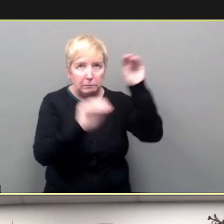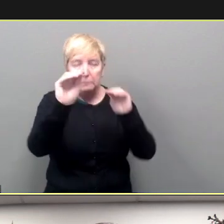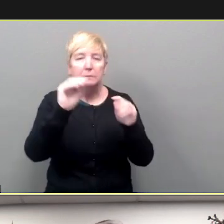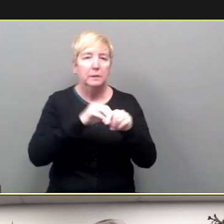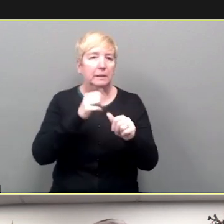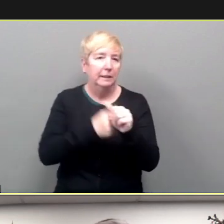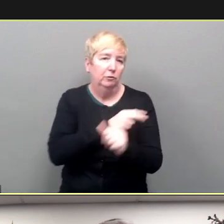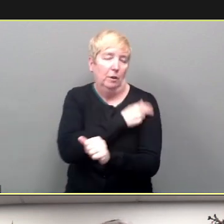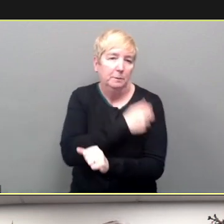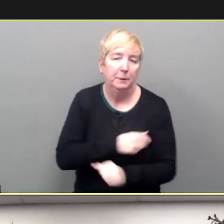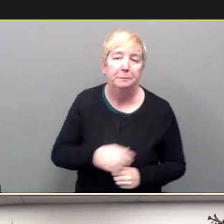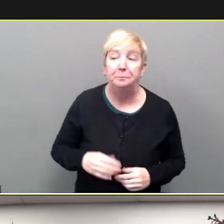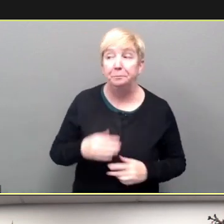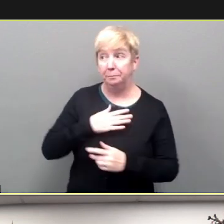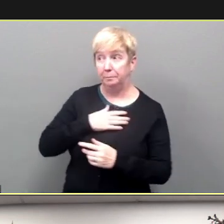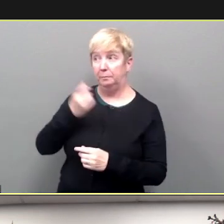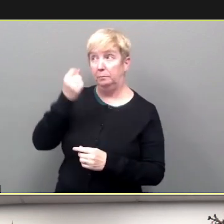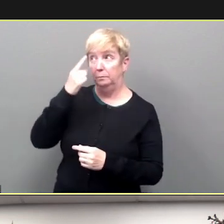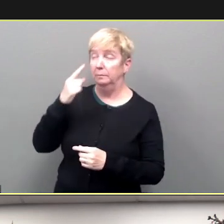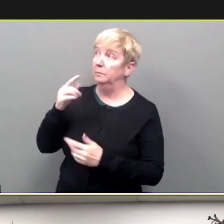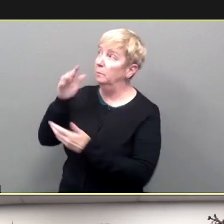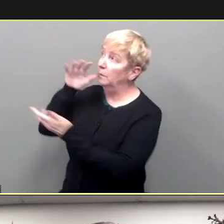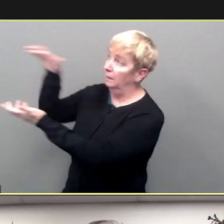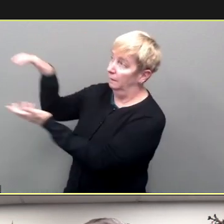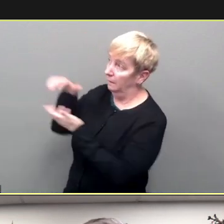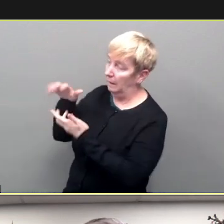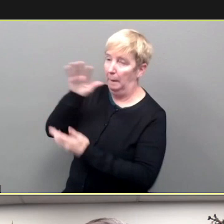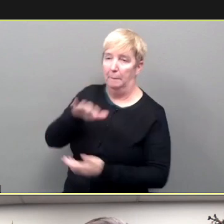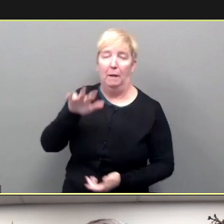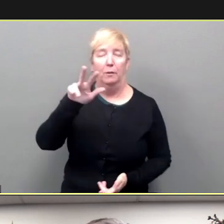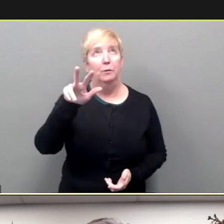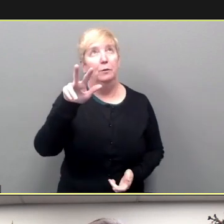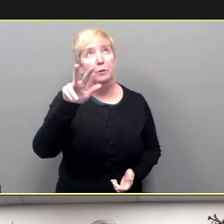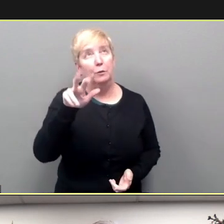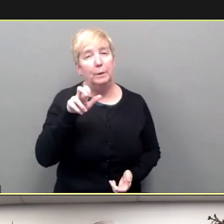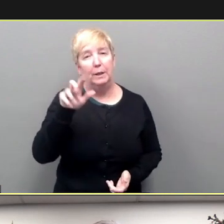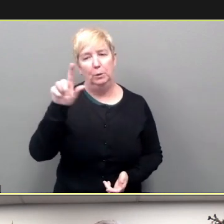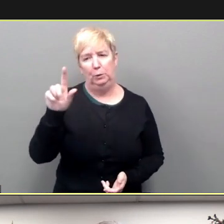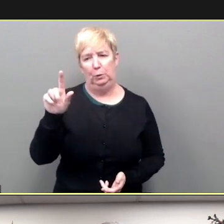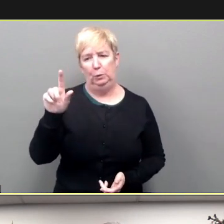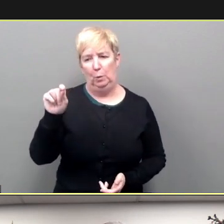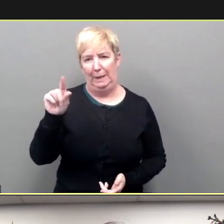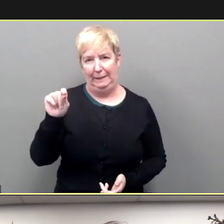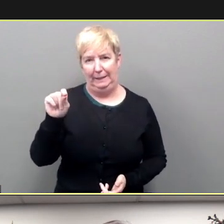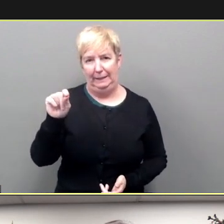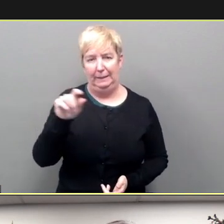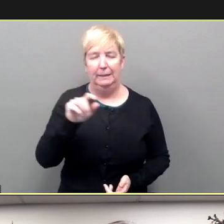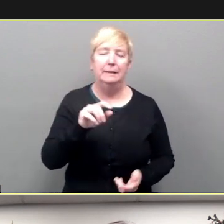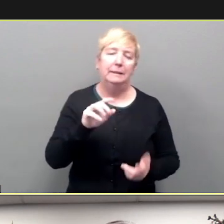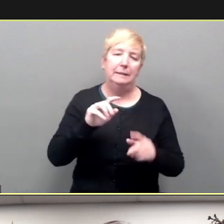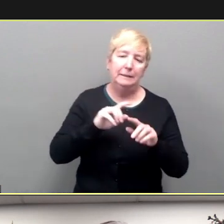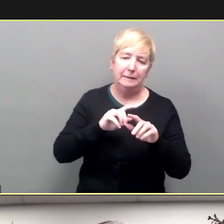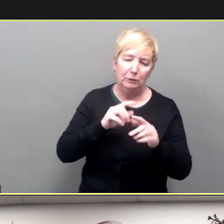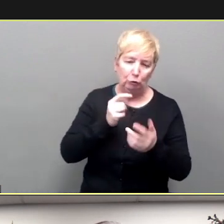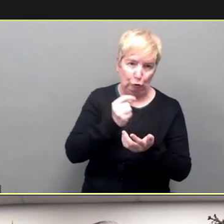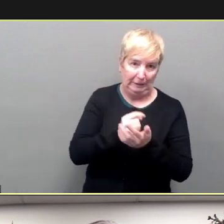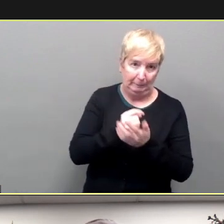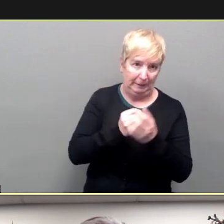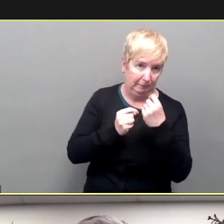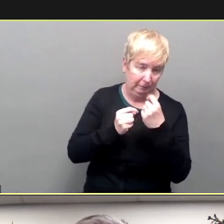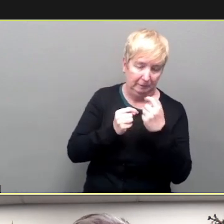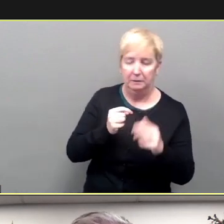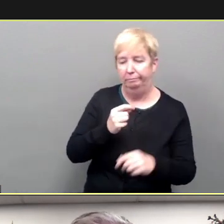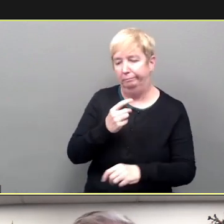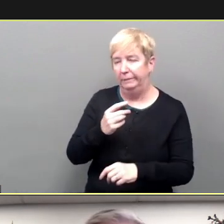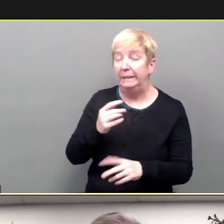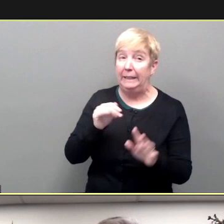believe the initial allocation is around 320 courses of treatment, which is, I mean, if you've